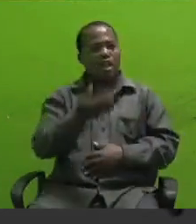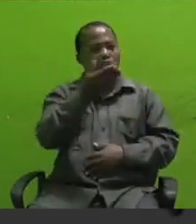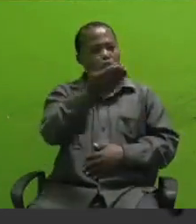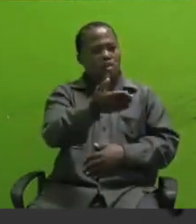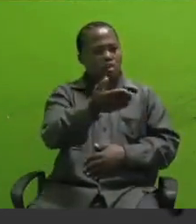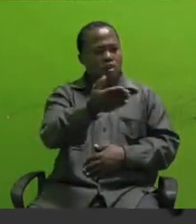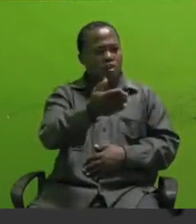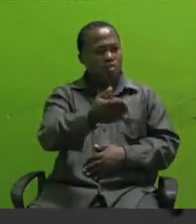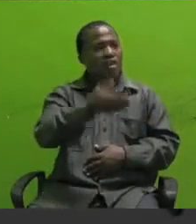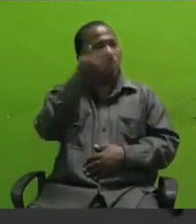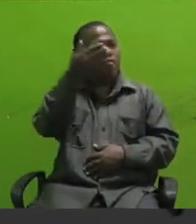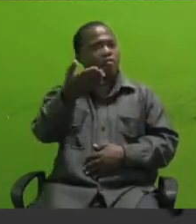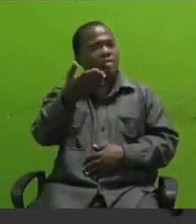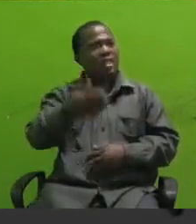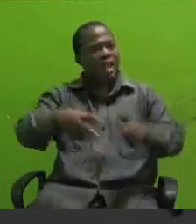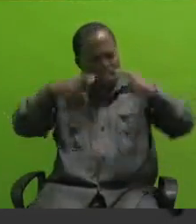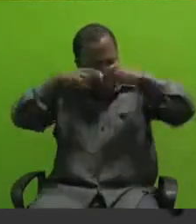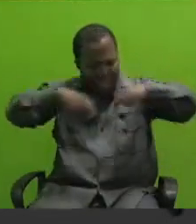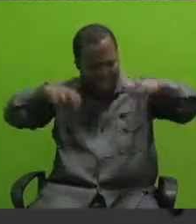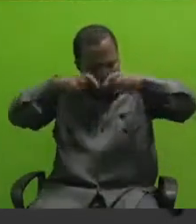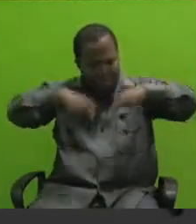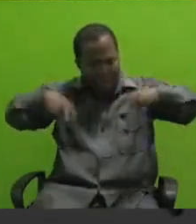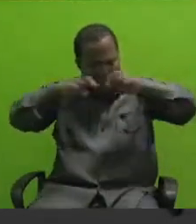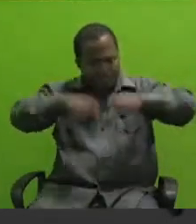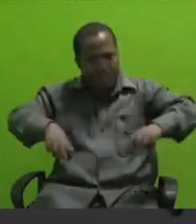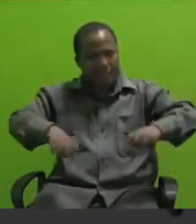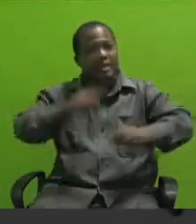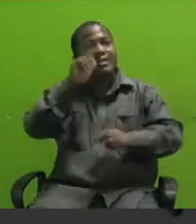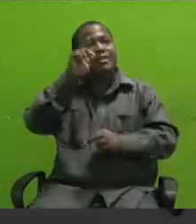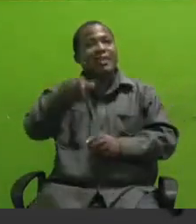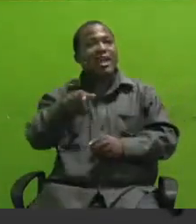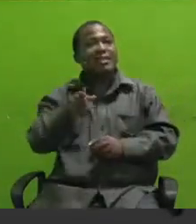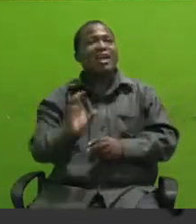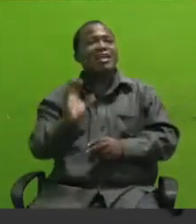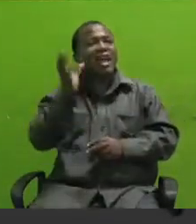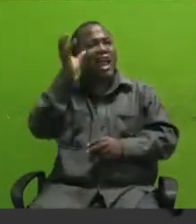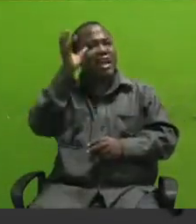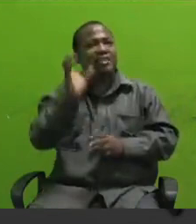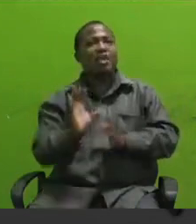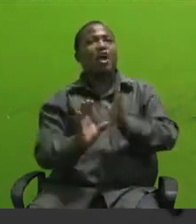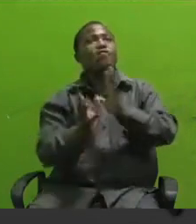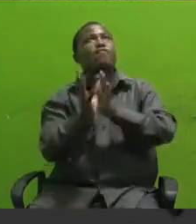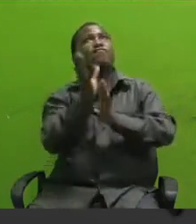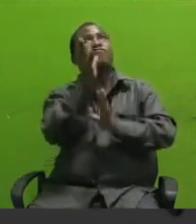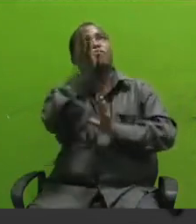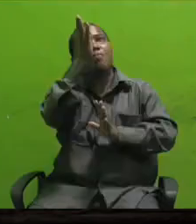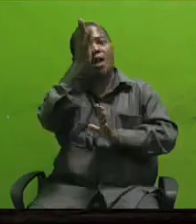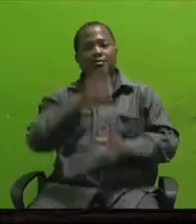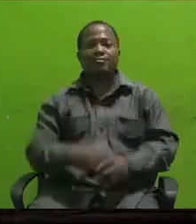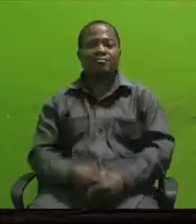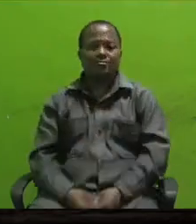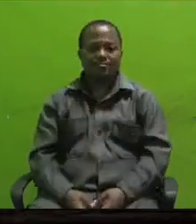Yes. Use fume chamber for the experiment that produce gases and vapors.